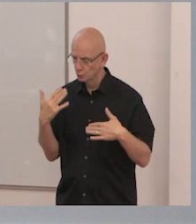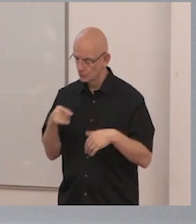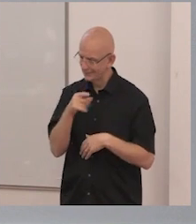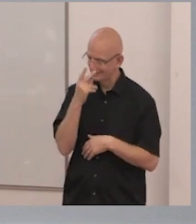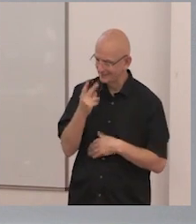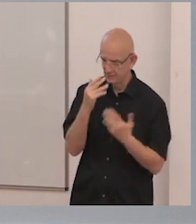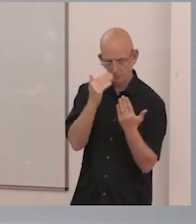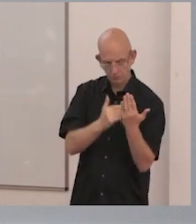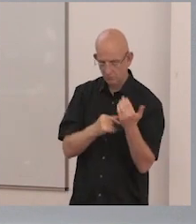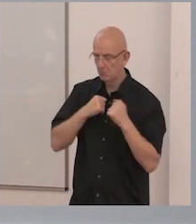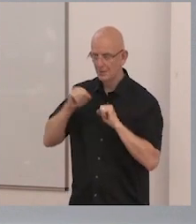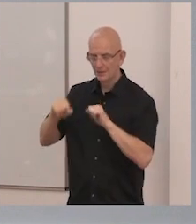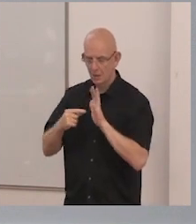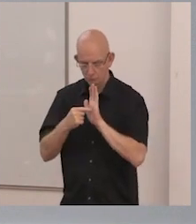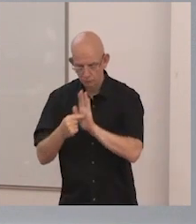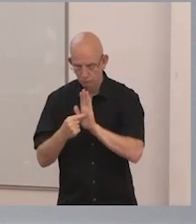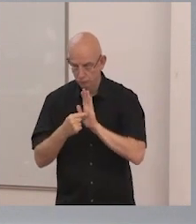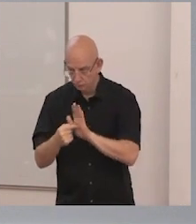PowerPoint slides.